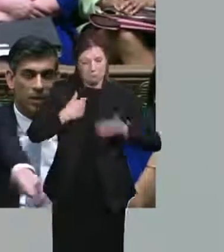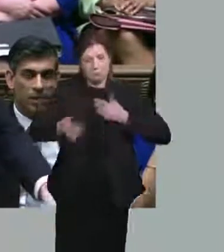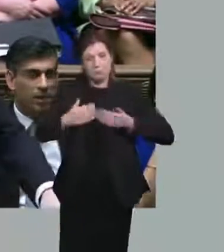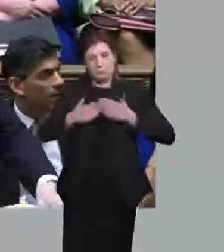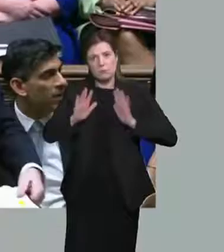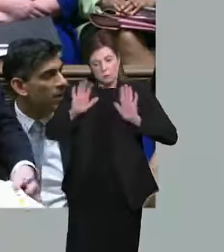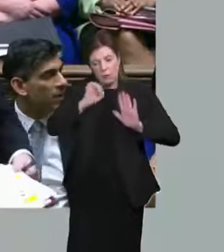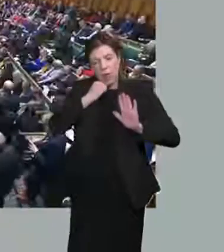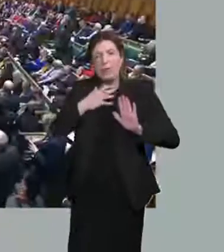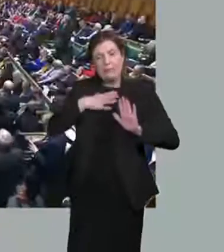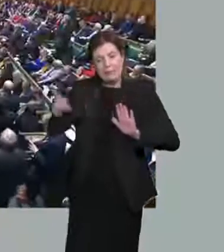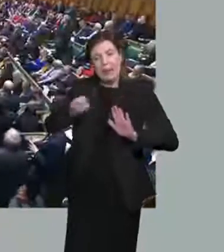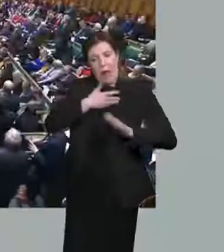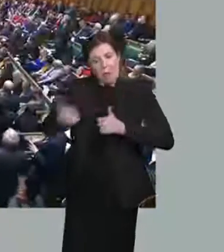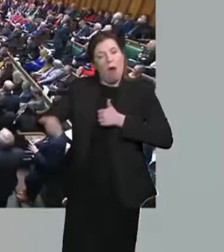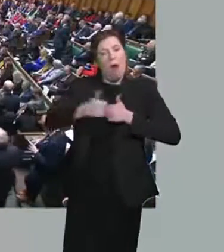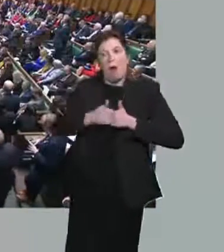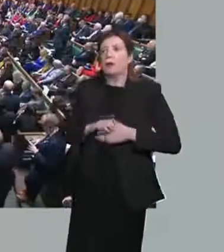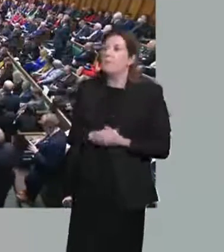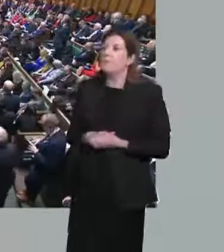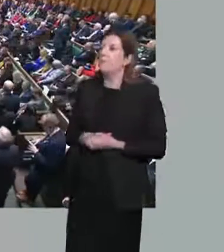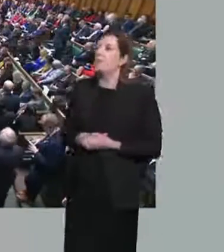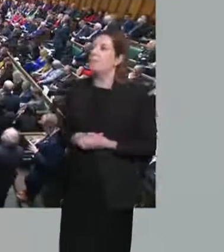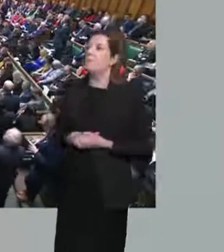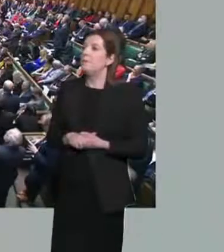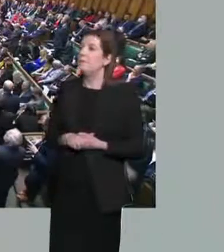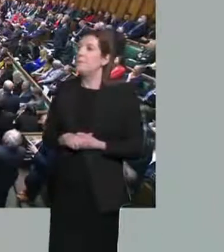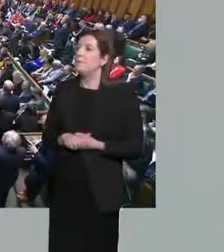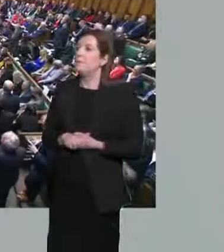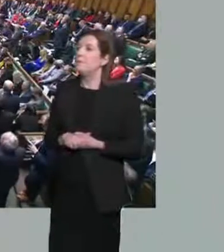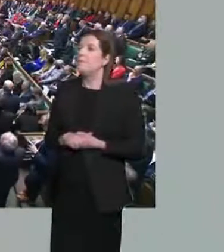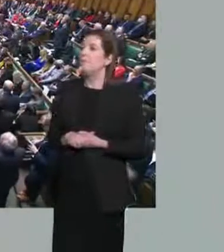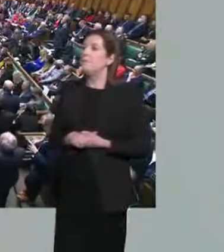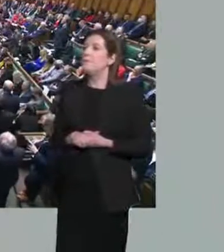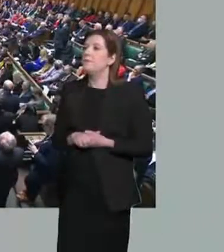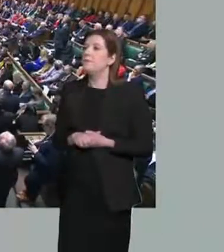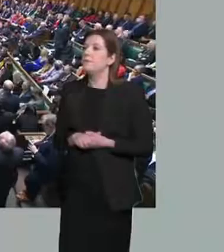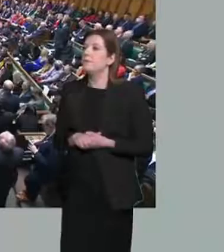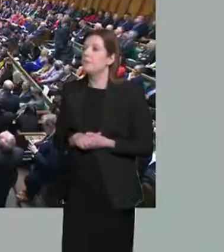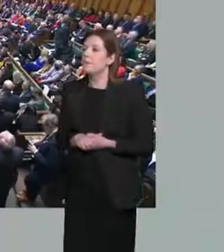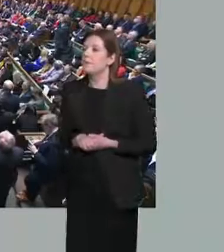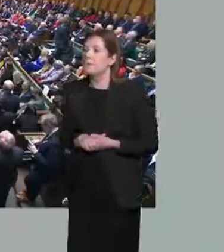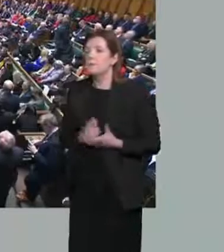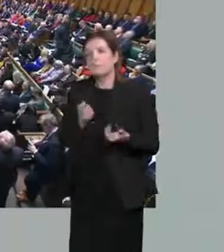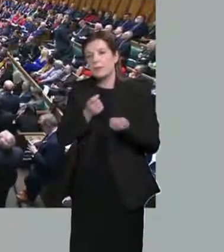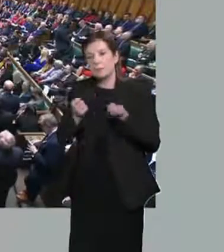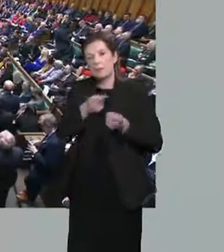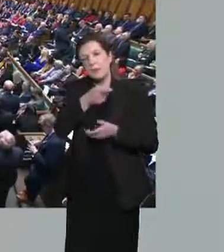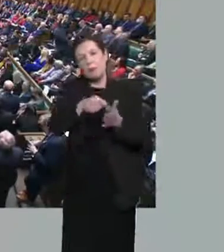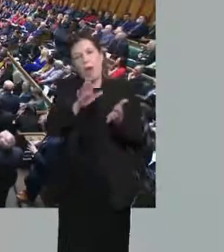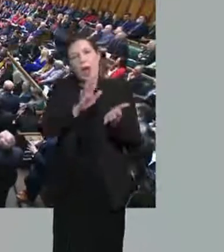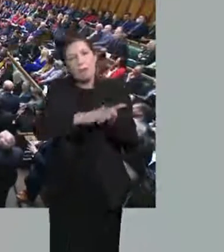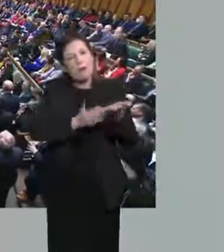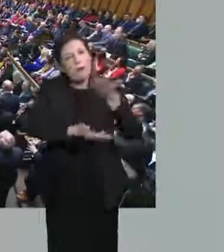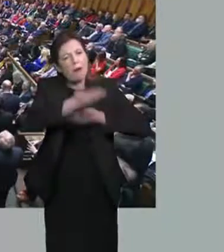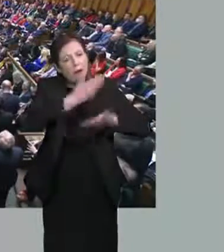their assistance. The Elphick. Thank you, Mr. Speaker. I welcome the Prime Minister's commitment to